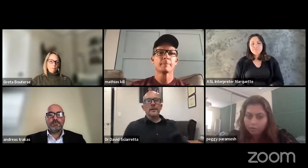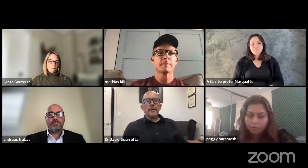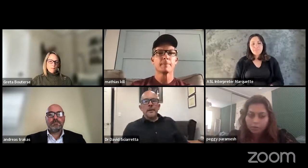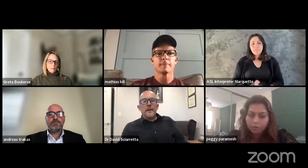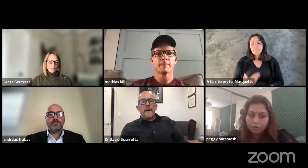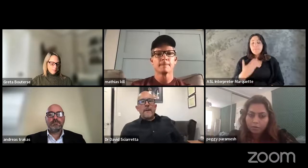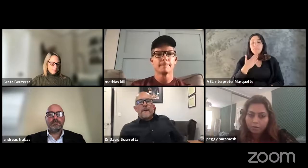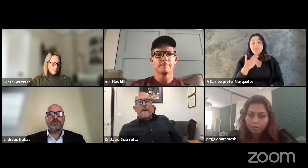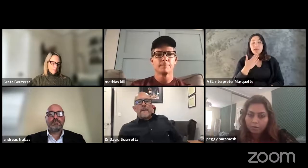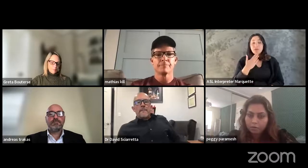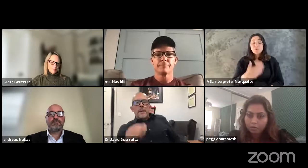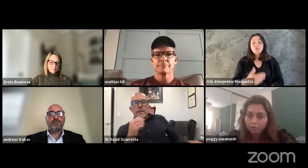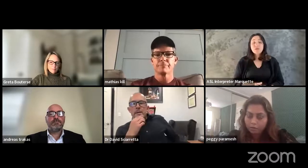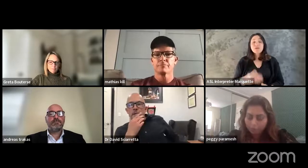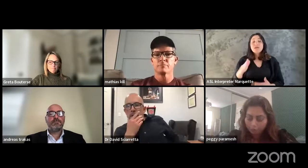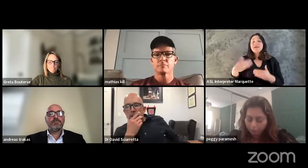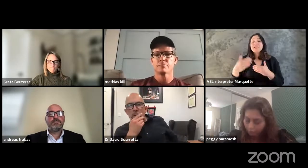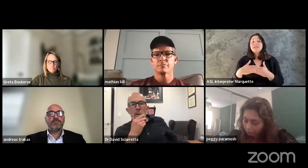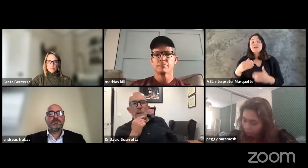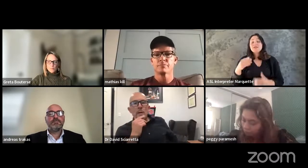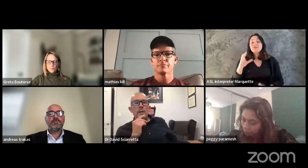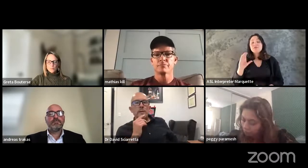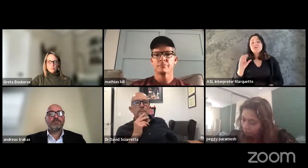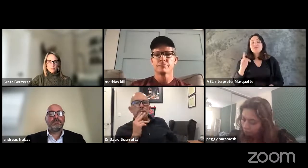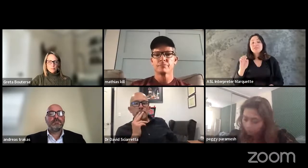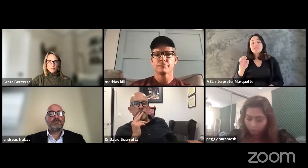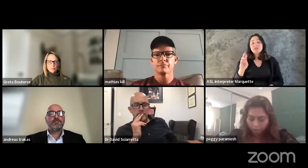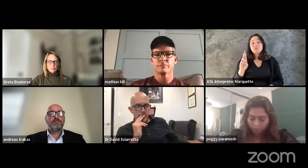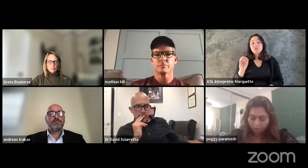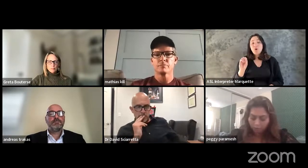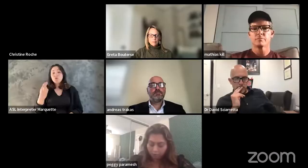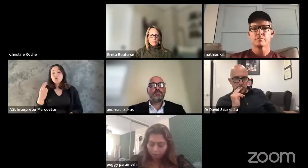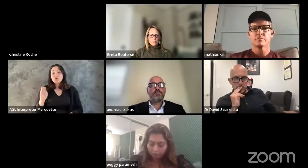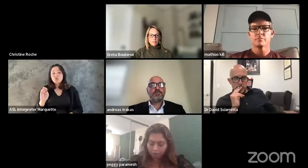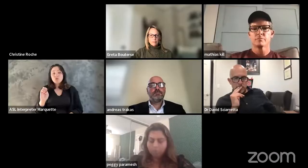Thank you. Our next speaker is Christine Roche. Christine?